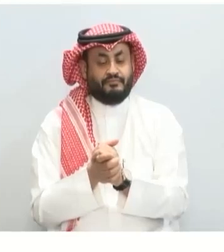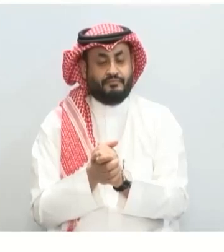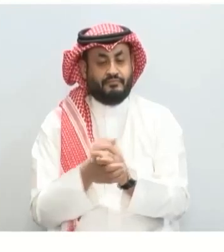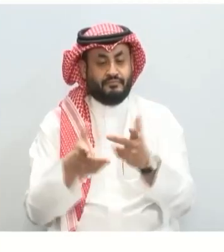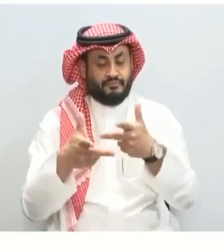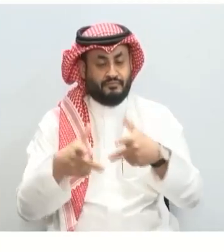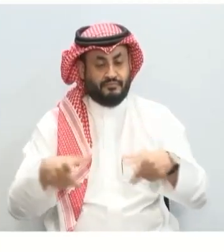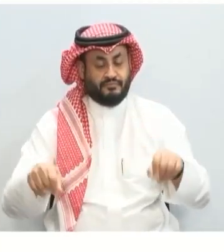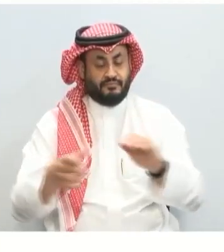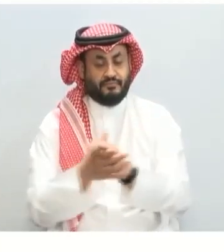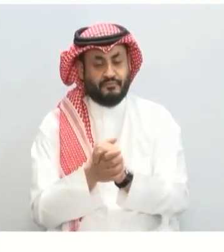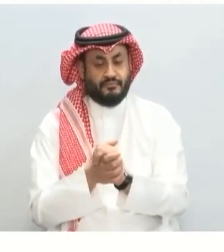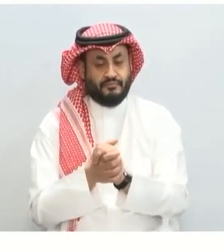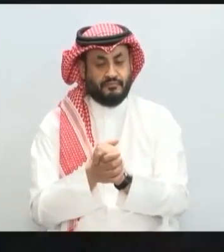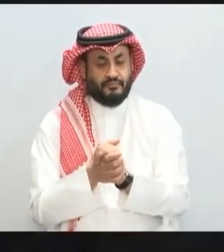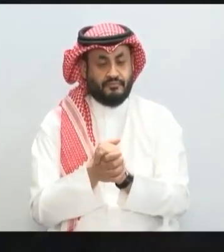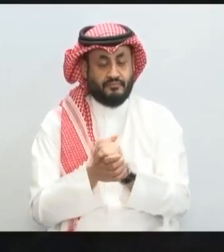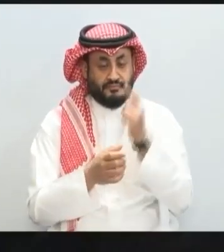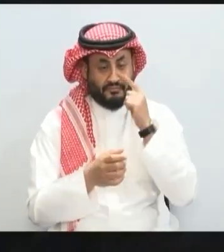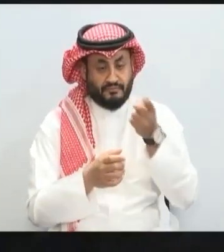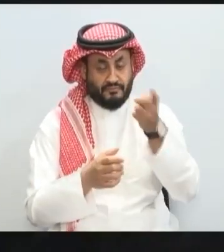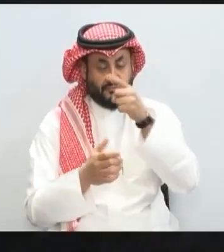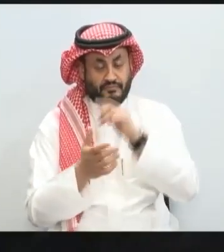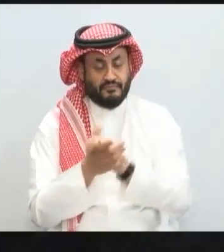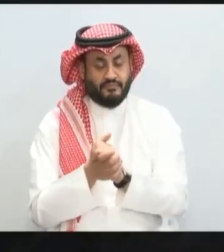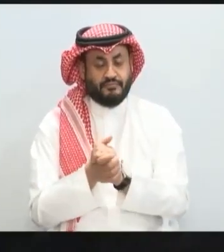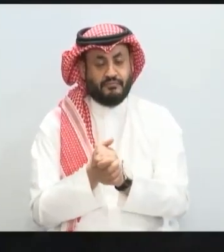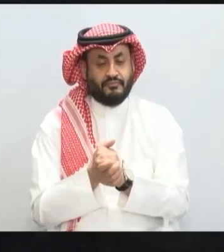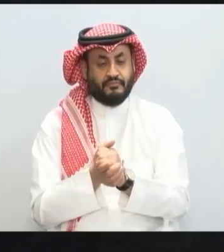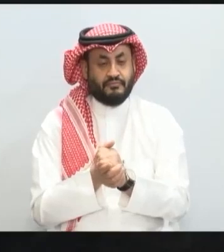with that, we reach the end of this lesson. See you next lesson, inshallah.